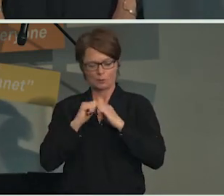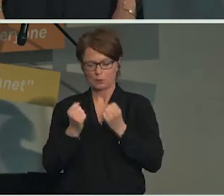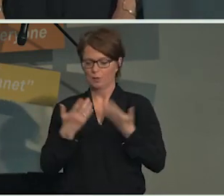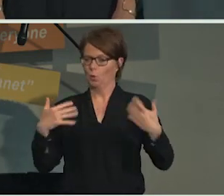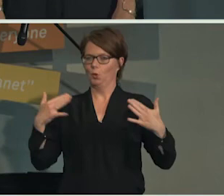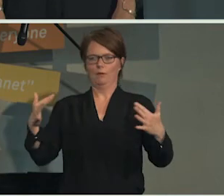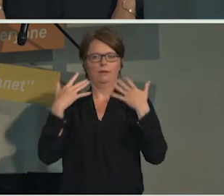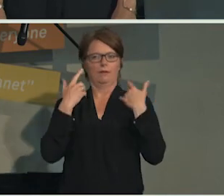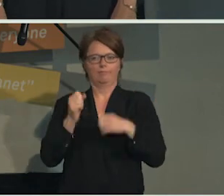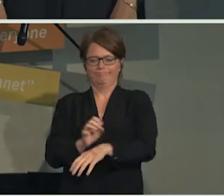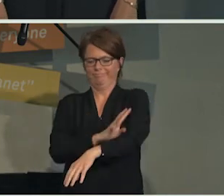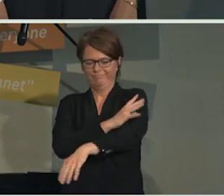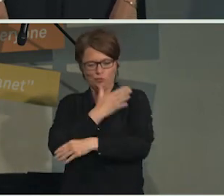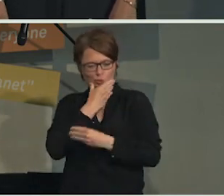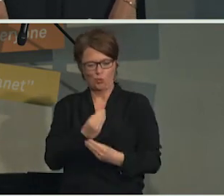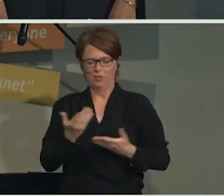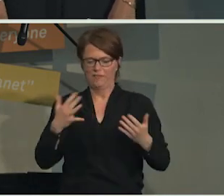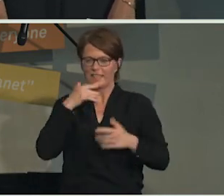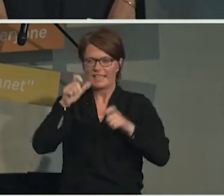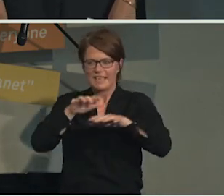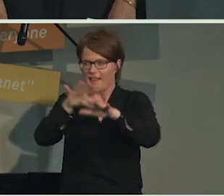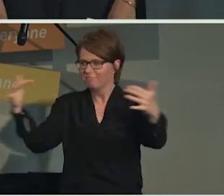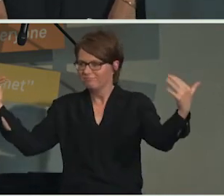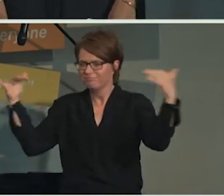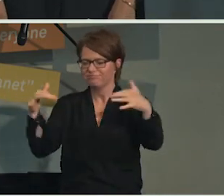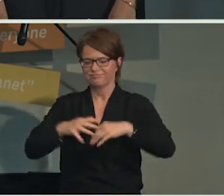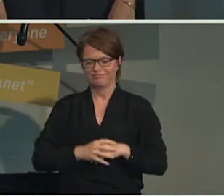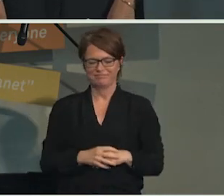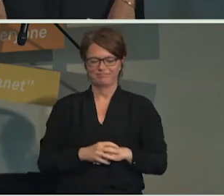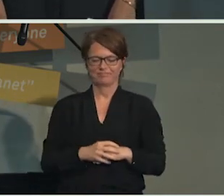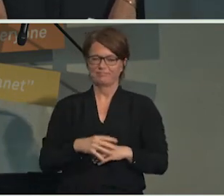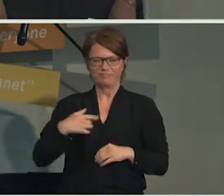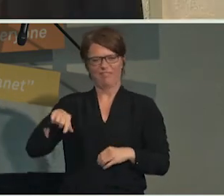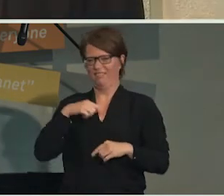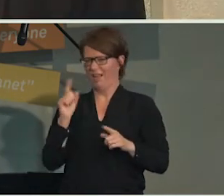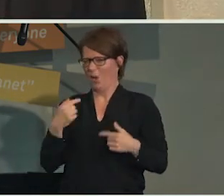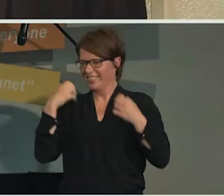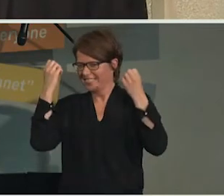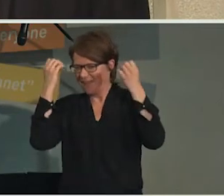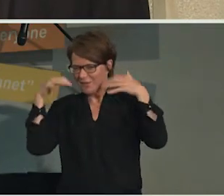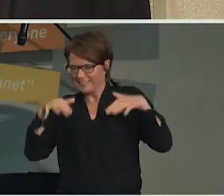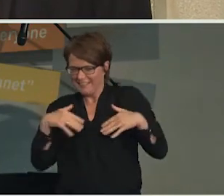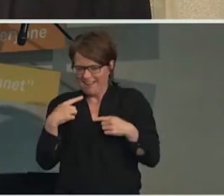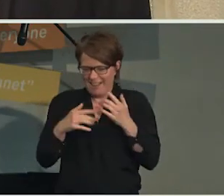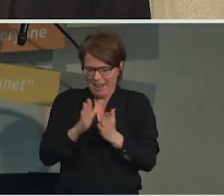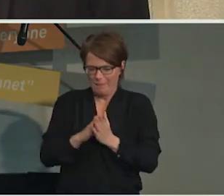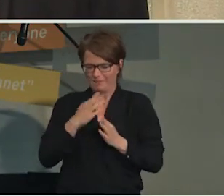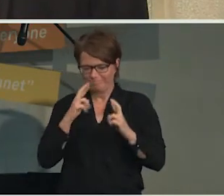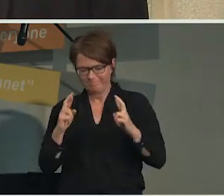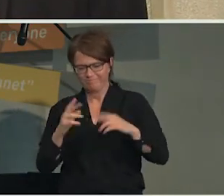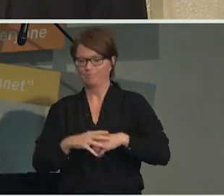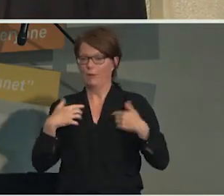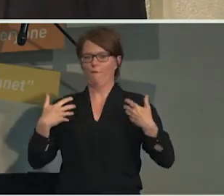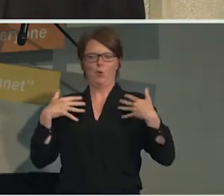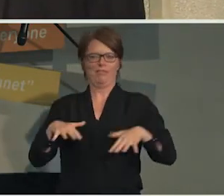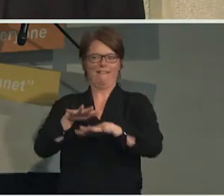my name is Ines Kappert. Together with Henning von Bargen, I'm the head of the Gunda Werner Institute for Feminism here